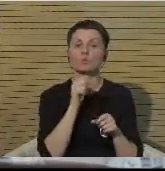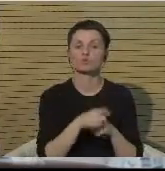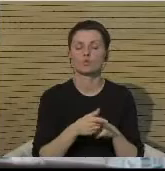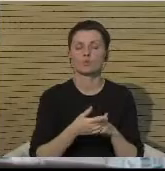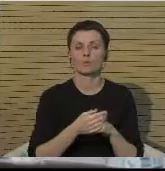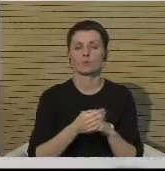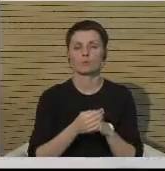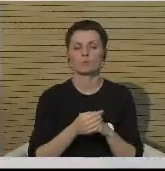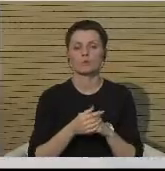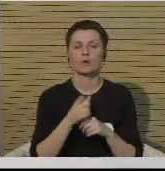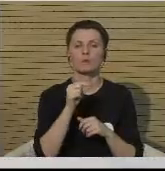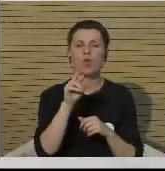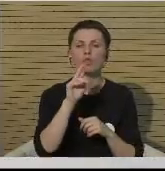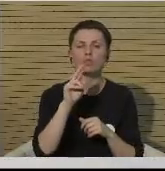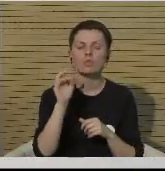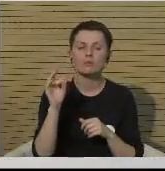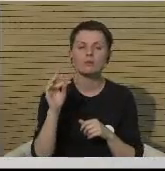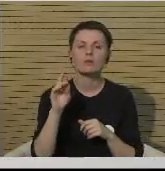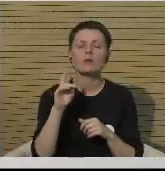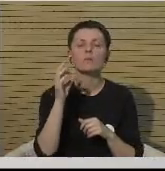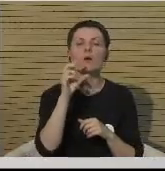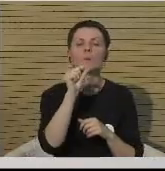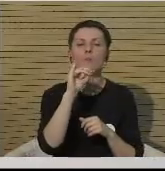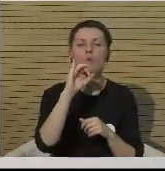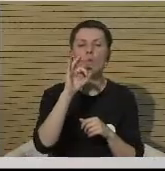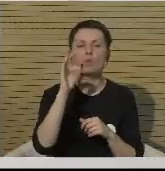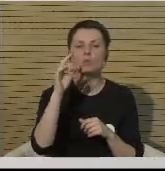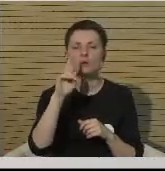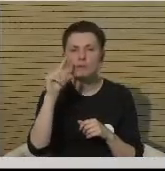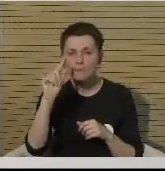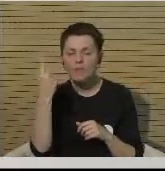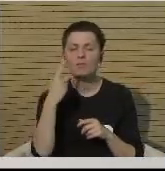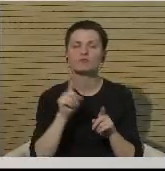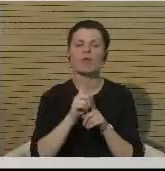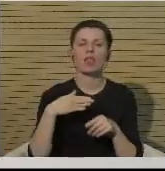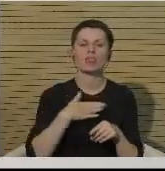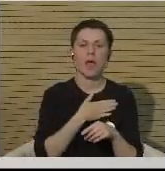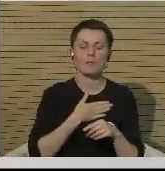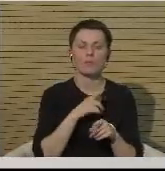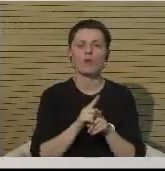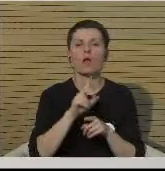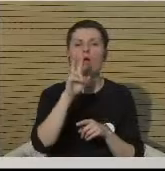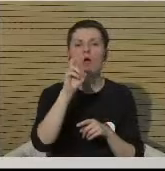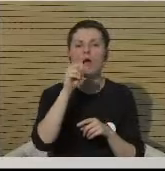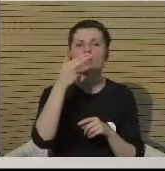personal universalisms or universal people like Napoleon,